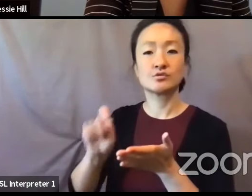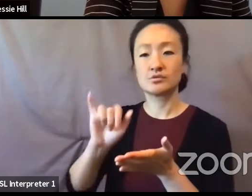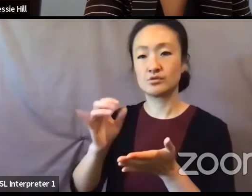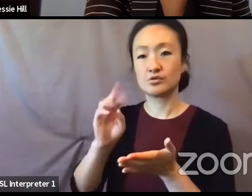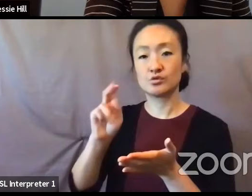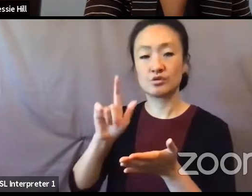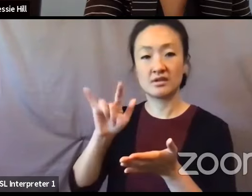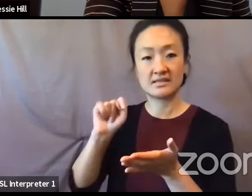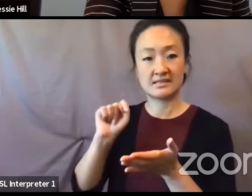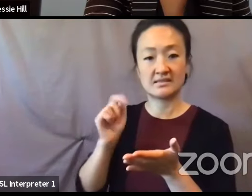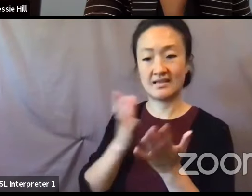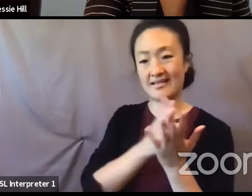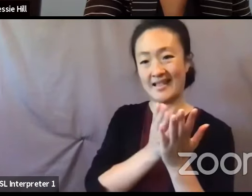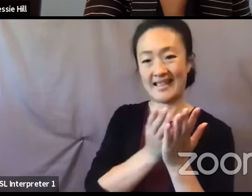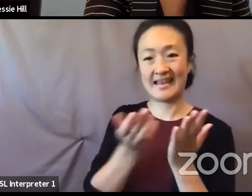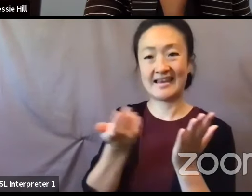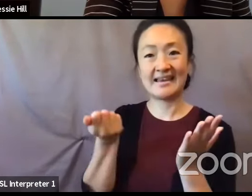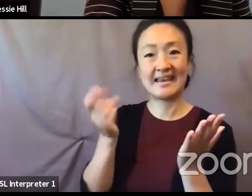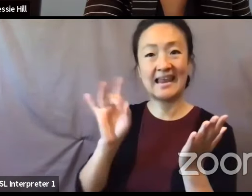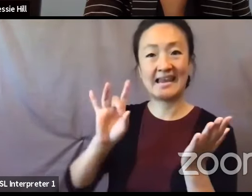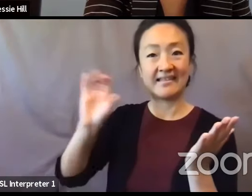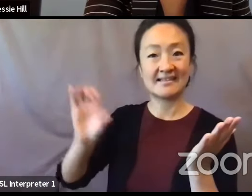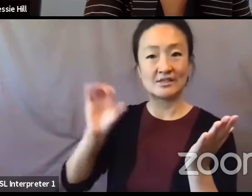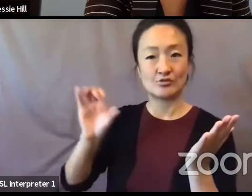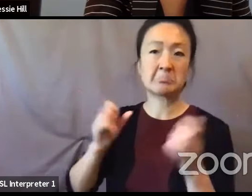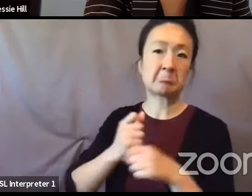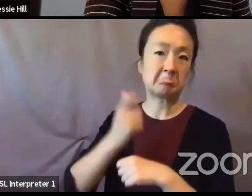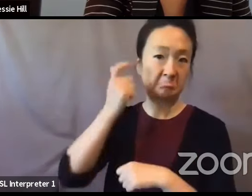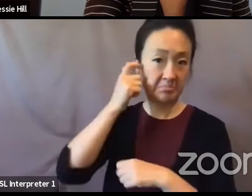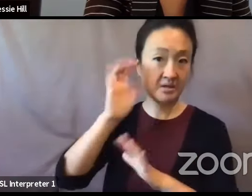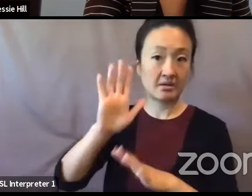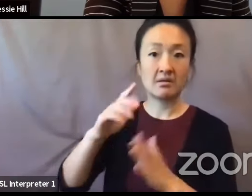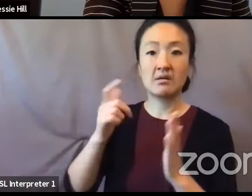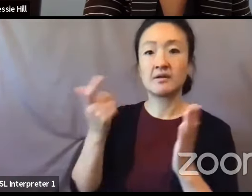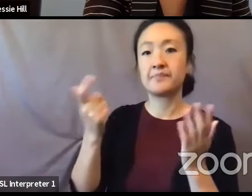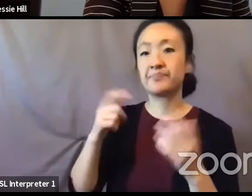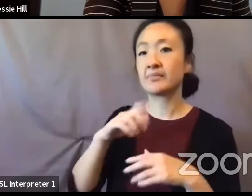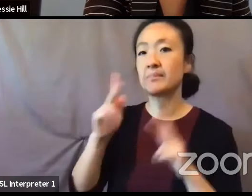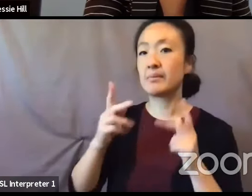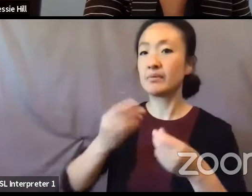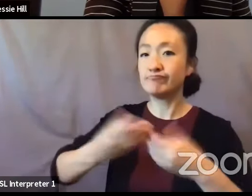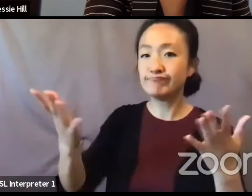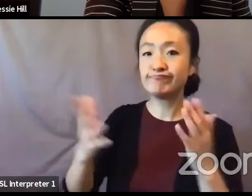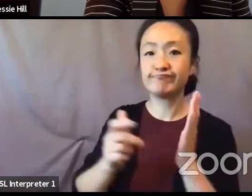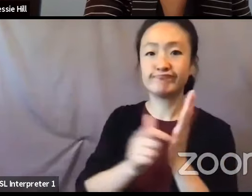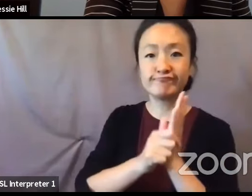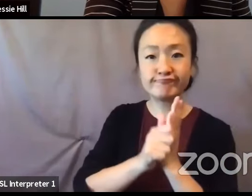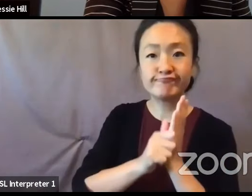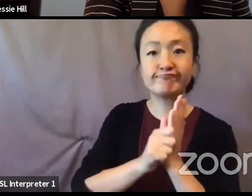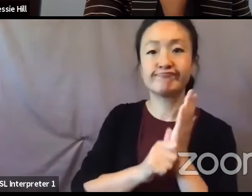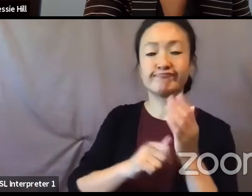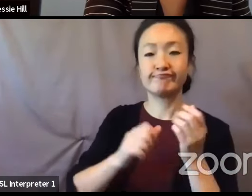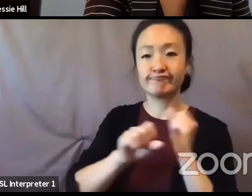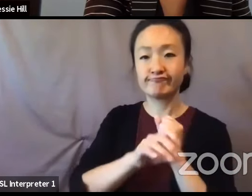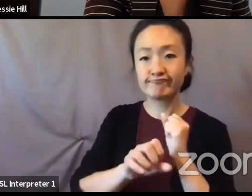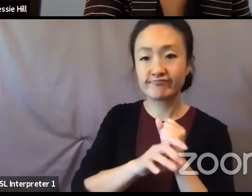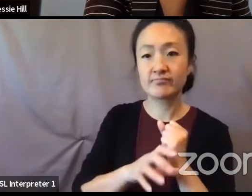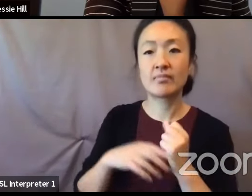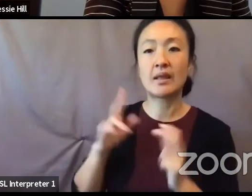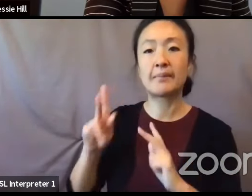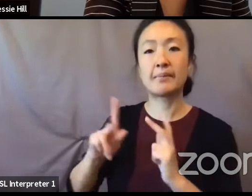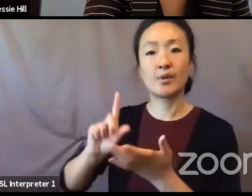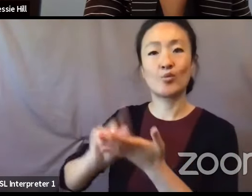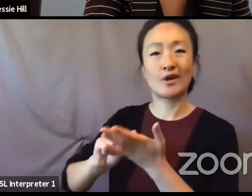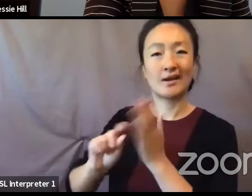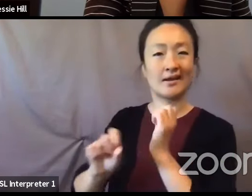18th century, that somewhat makes sense. I mean, you know, people, pamphleteers and, you know, people printing what were essentially